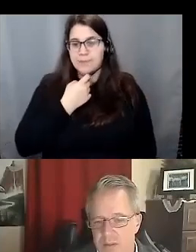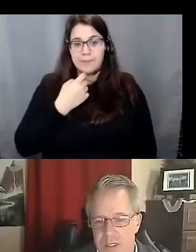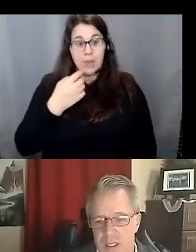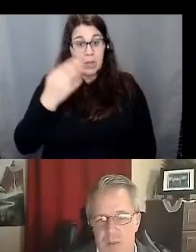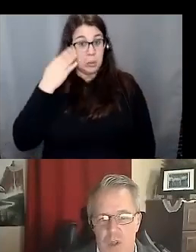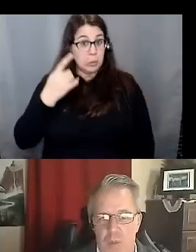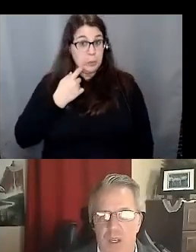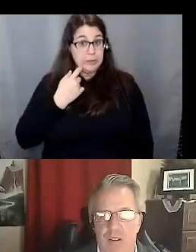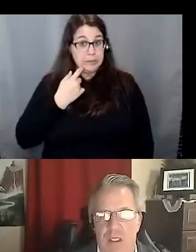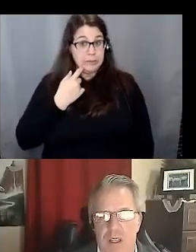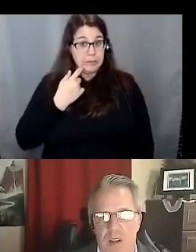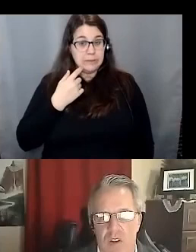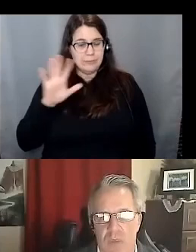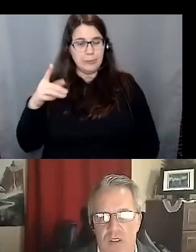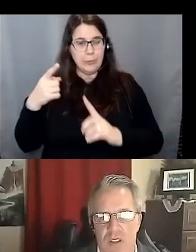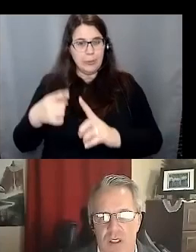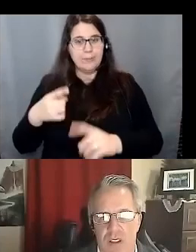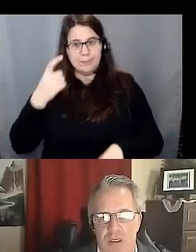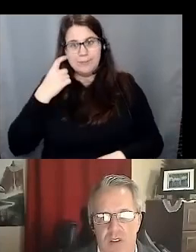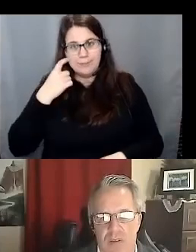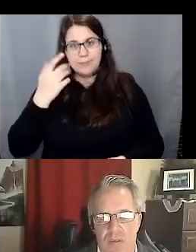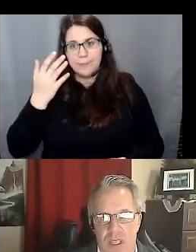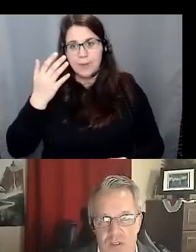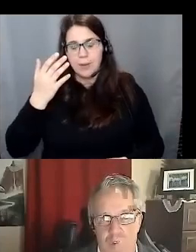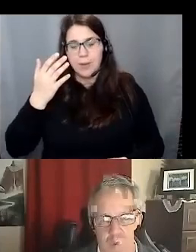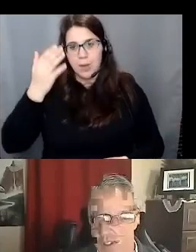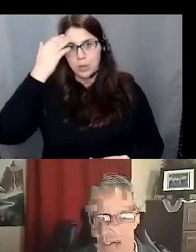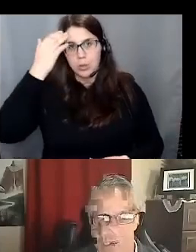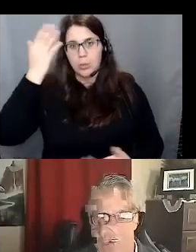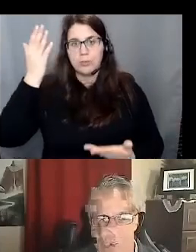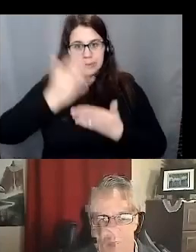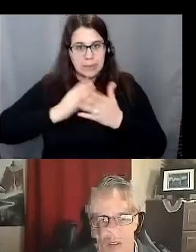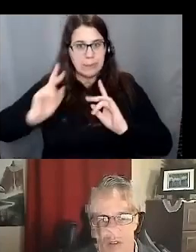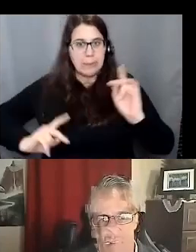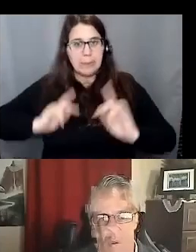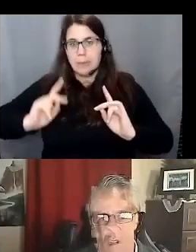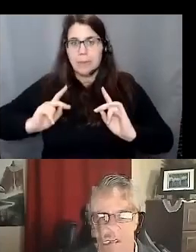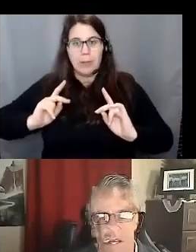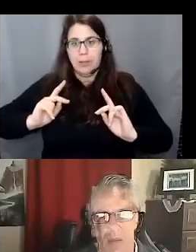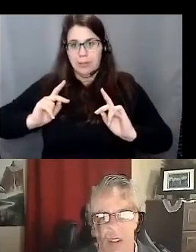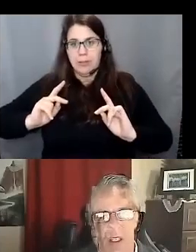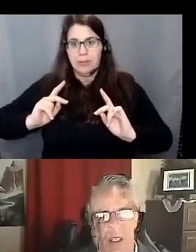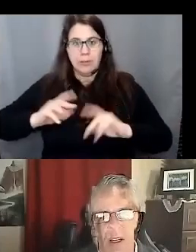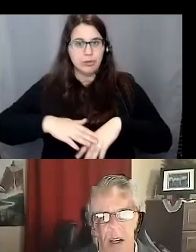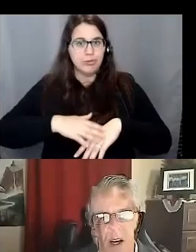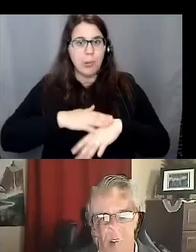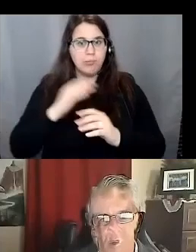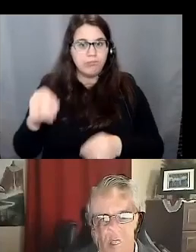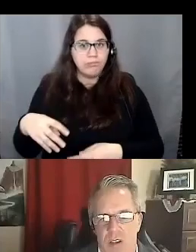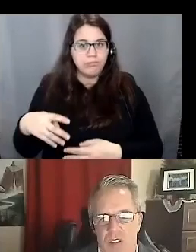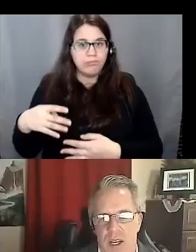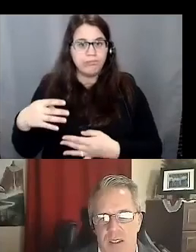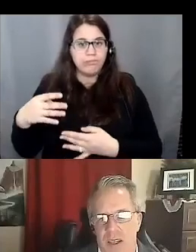recent, to your point, I know there's individuals who experienced a little bit of slower load times on